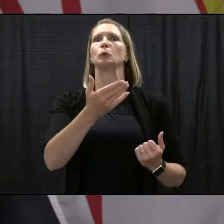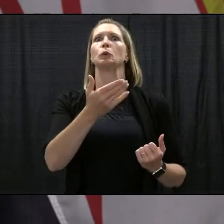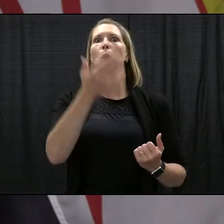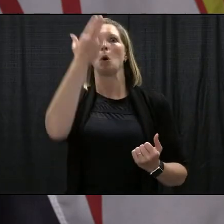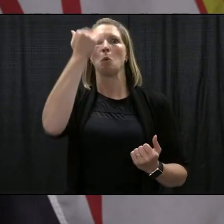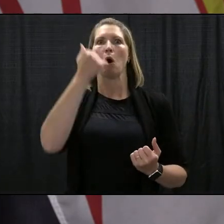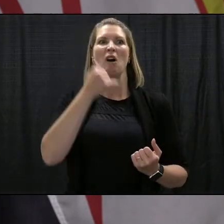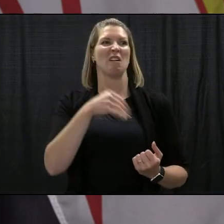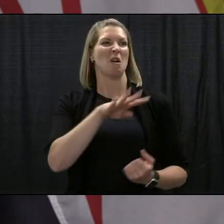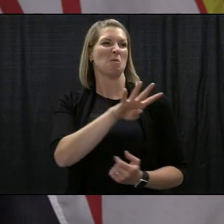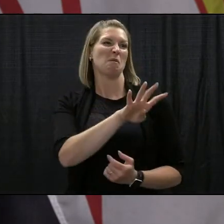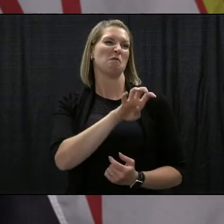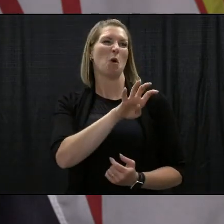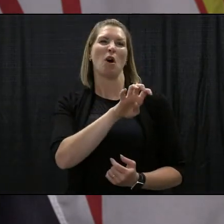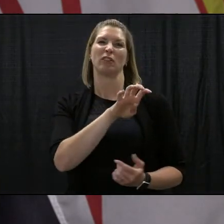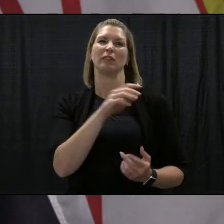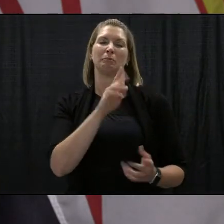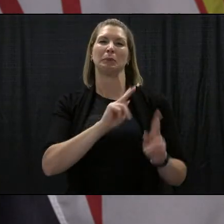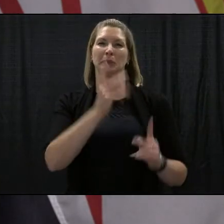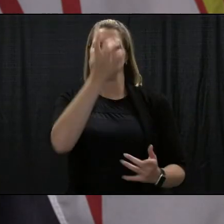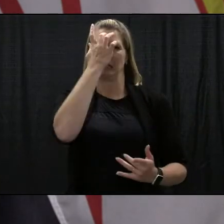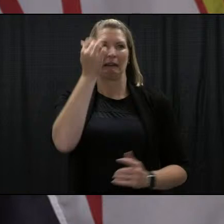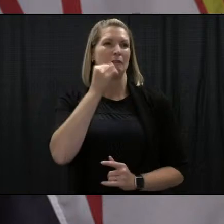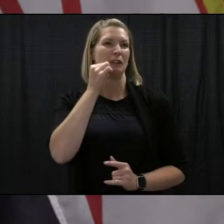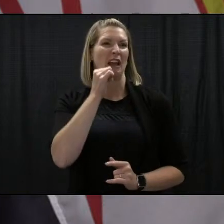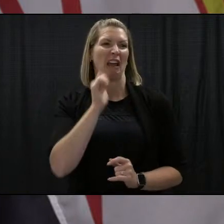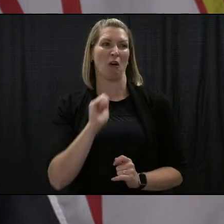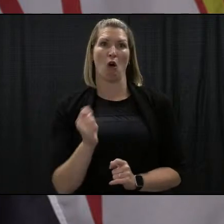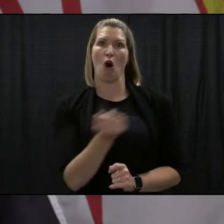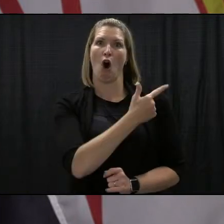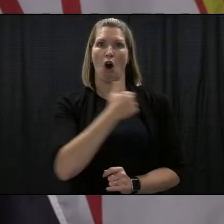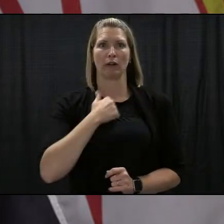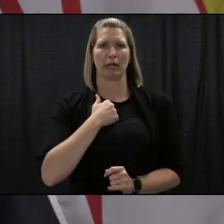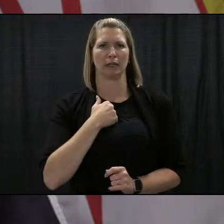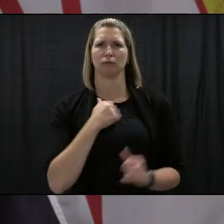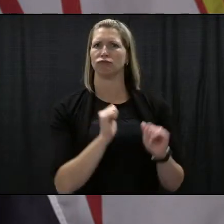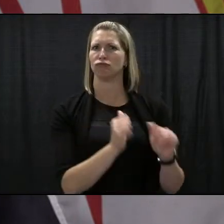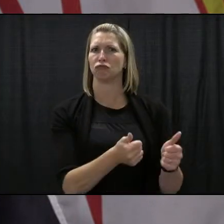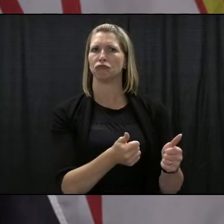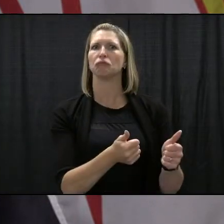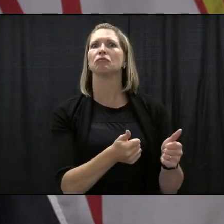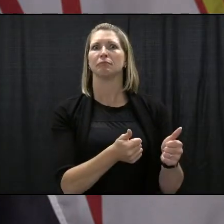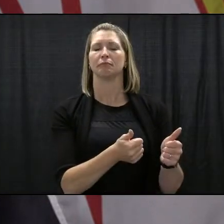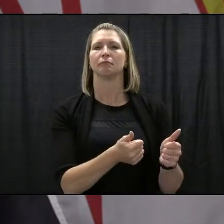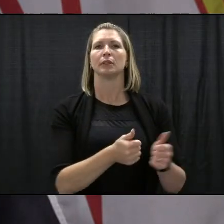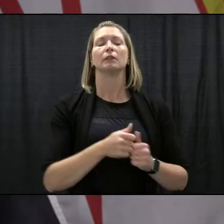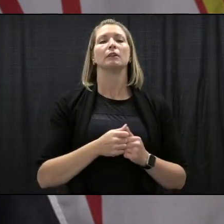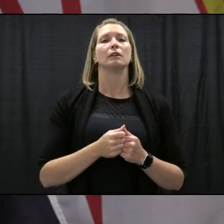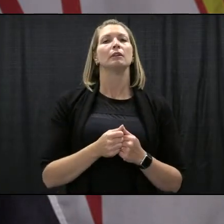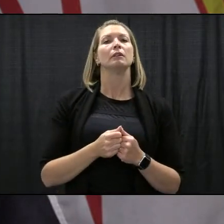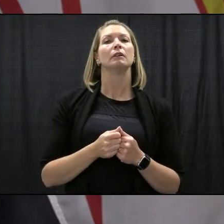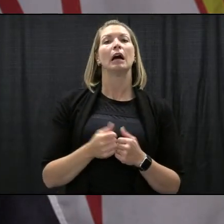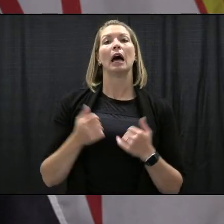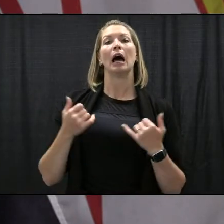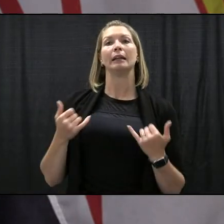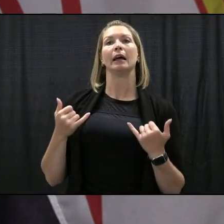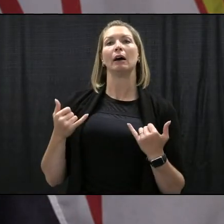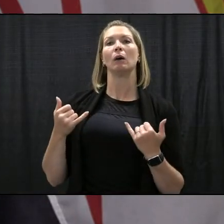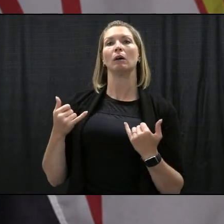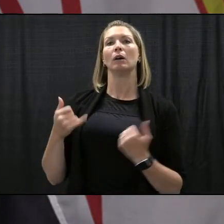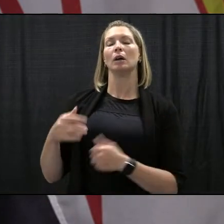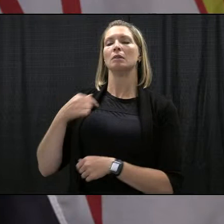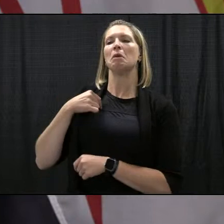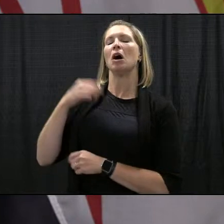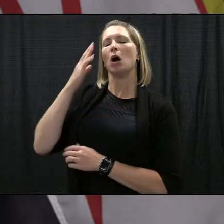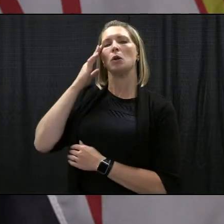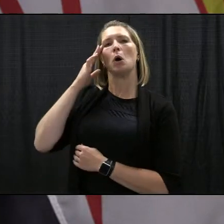day. Individuals under the age of 30 comprise almost 40% of the total reported COVID cases in Canada,